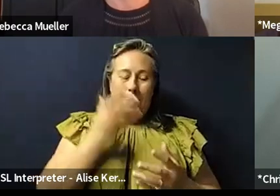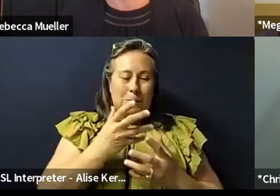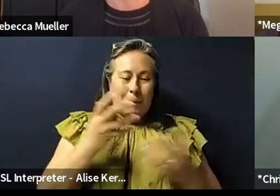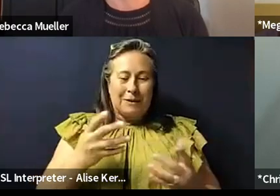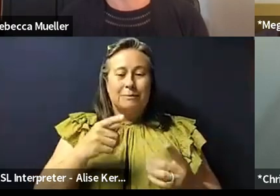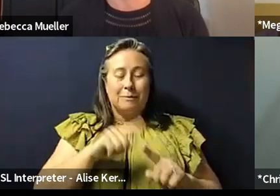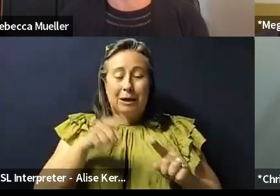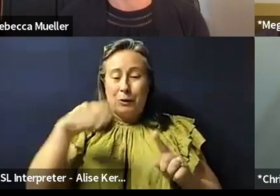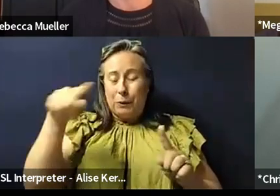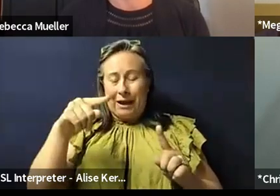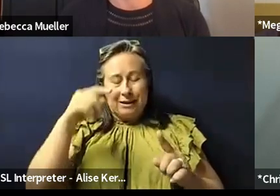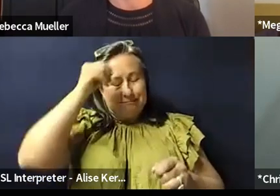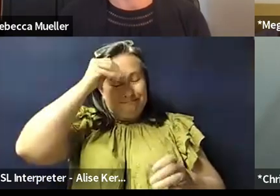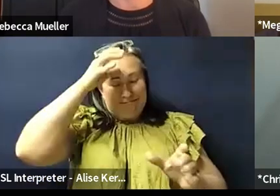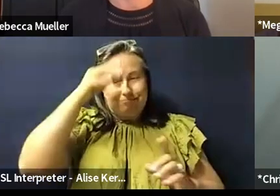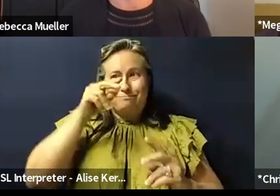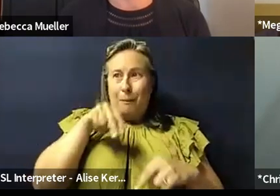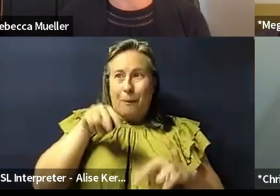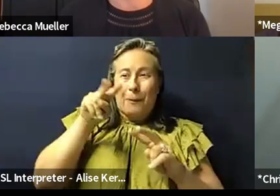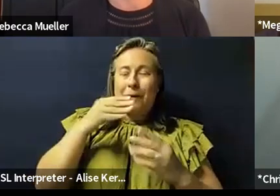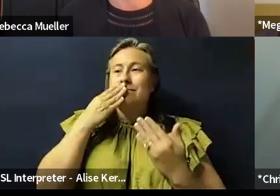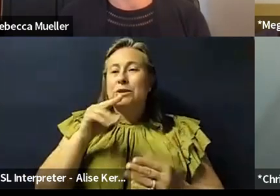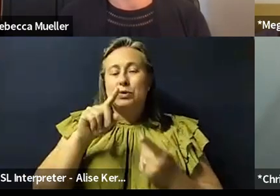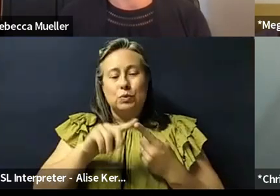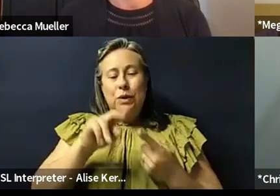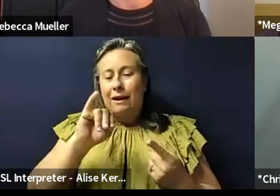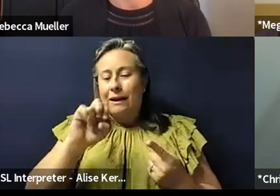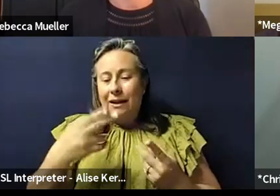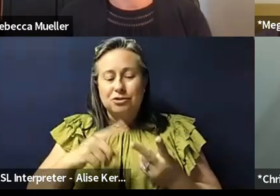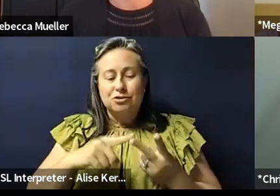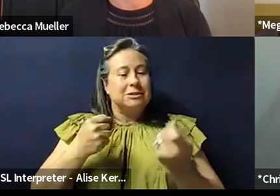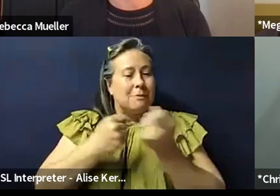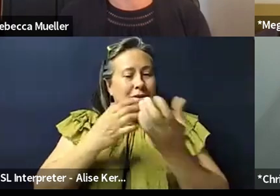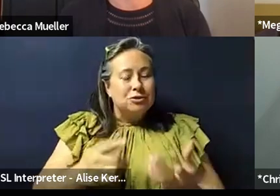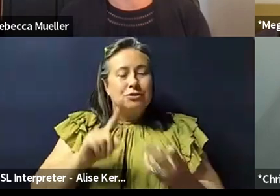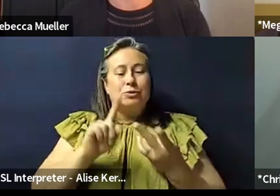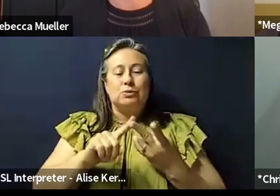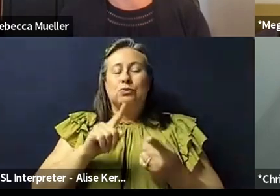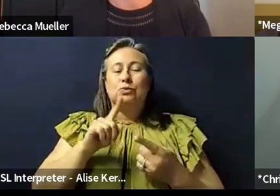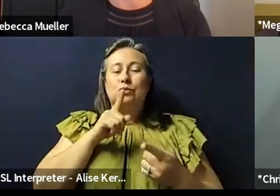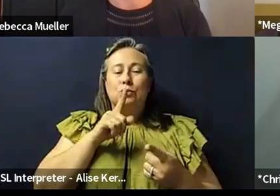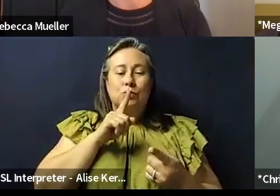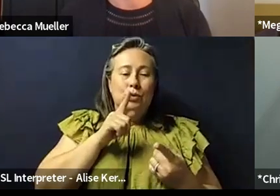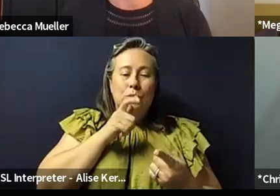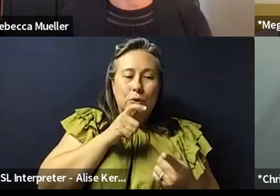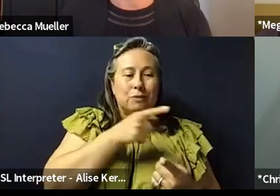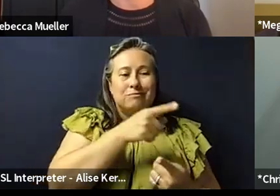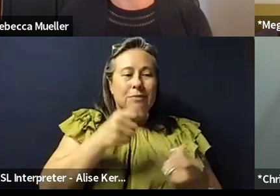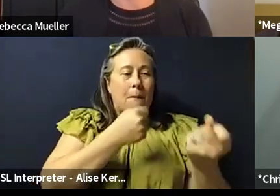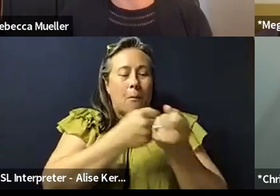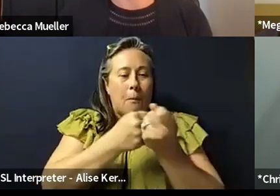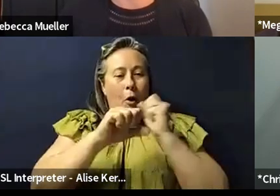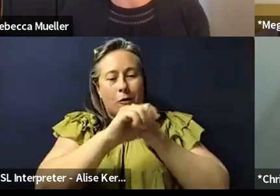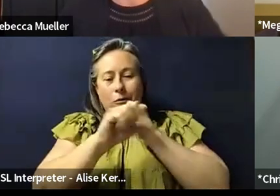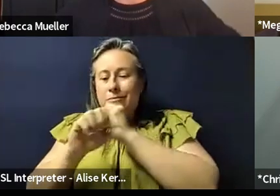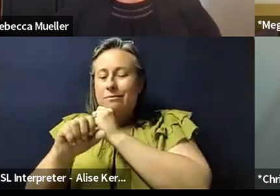incredible. Thank you to the NIH. Thank you to all the sponsors. Thank you to everyone. Thank you to all the people who promoted this. And I really just want to